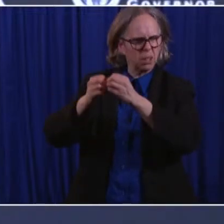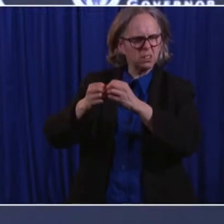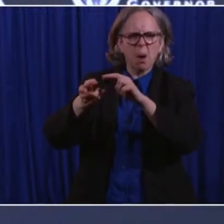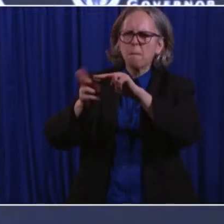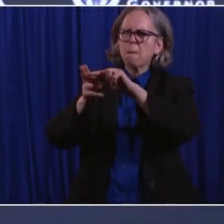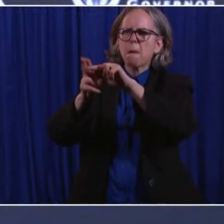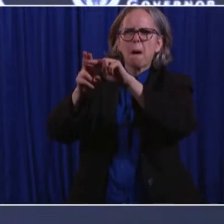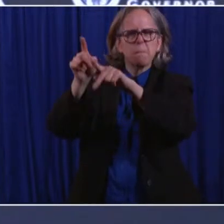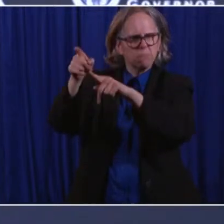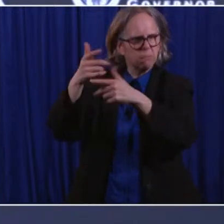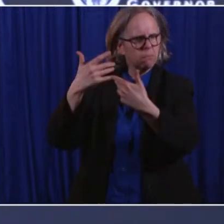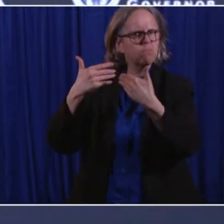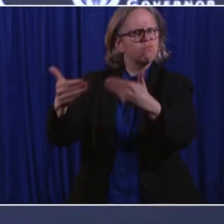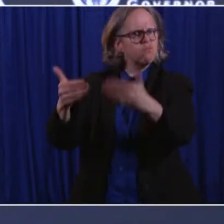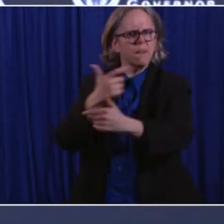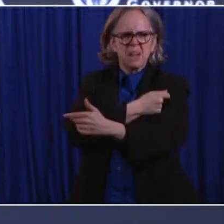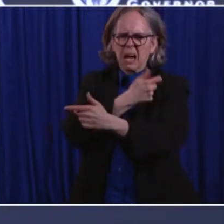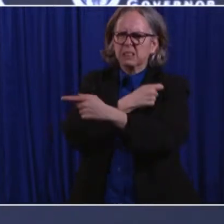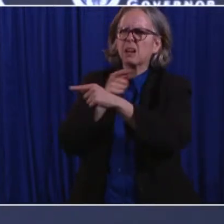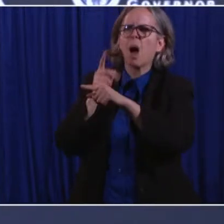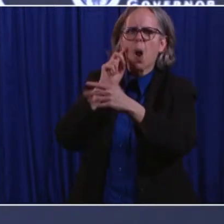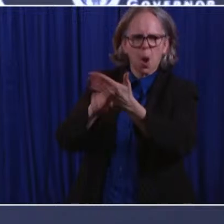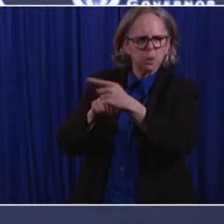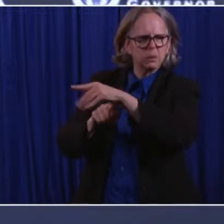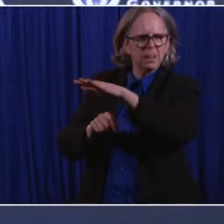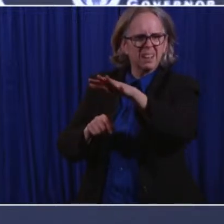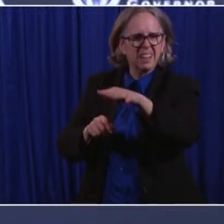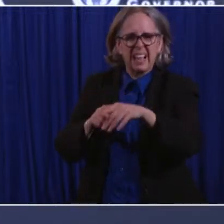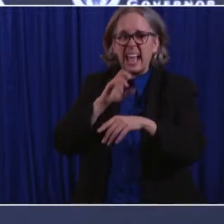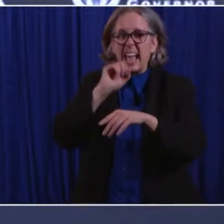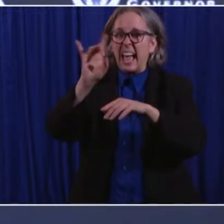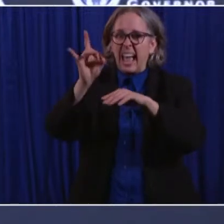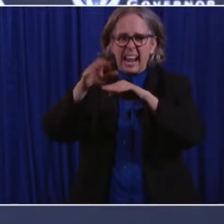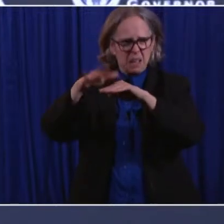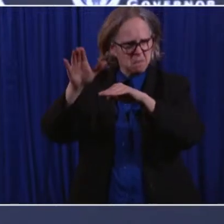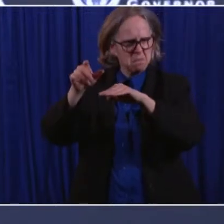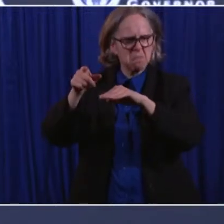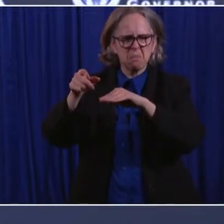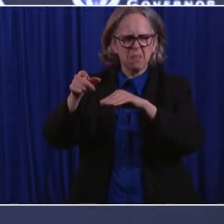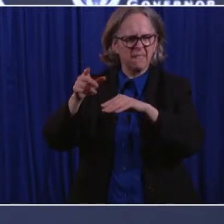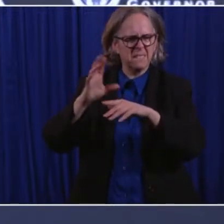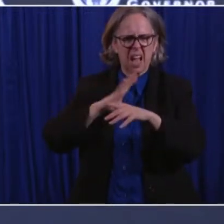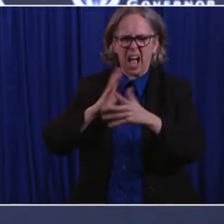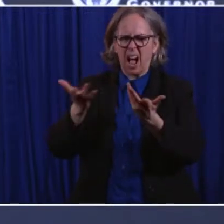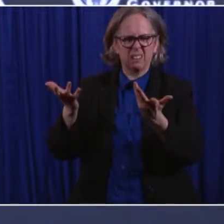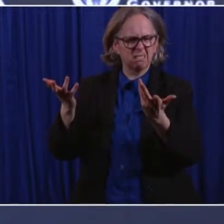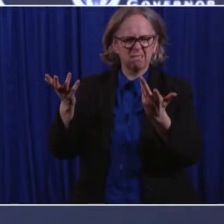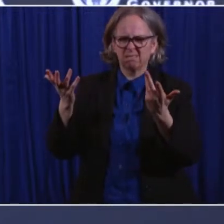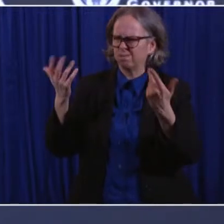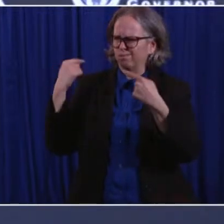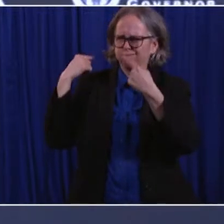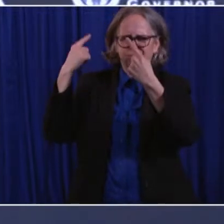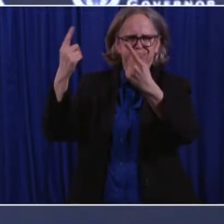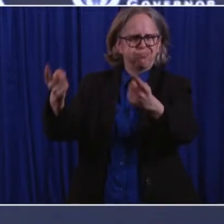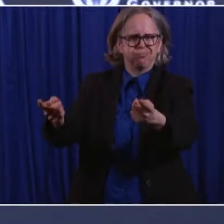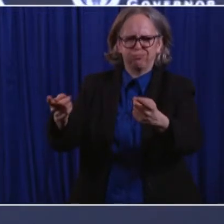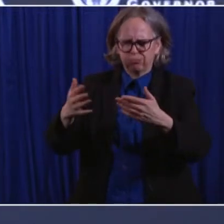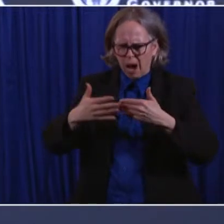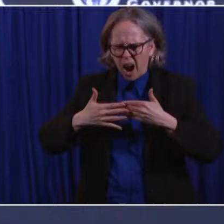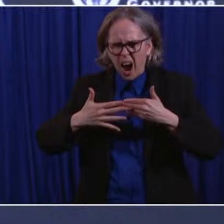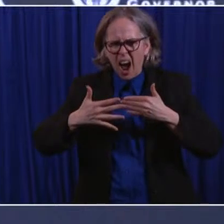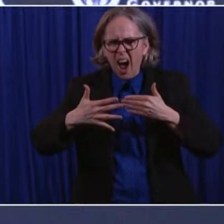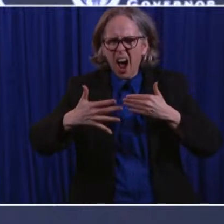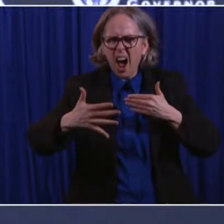had, for people 80 and above, have been open for a long, long time. We're still seeing 80 and above who are coming